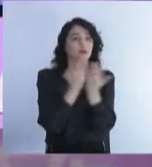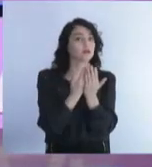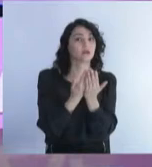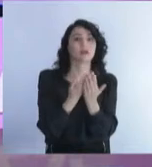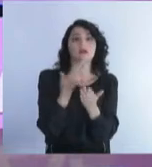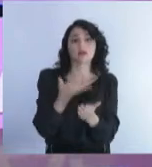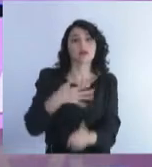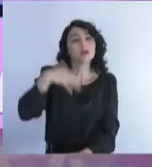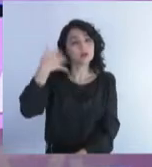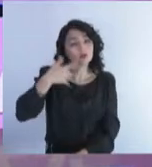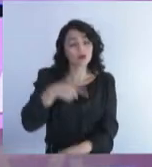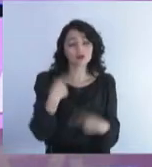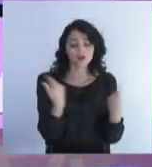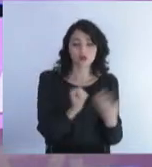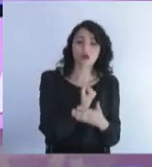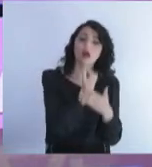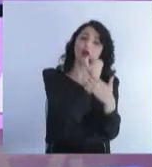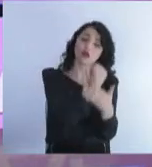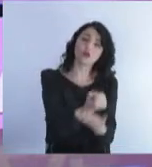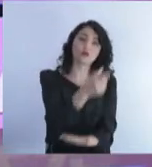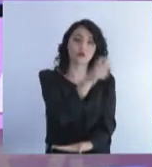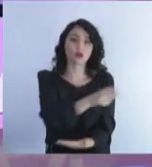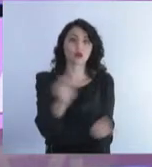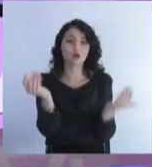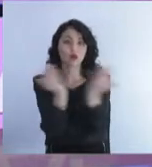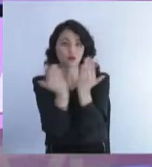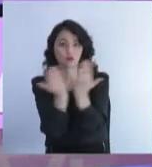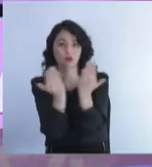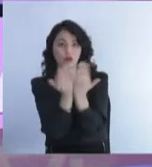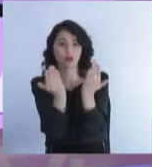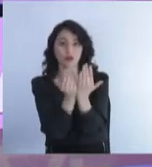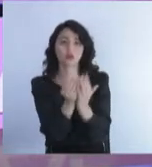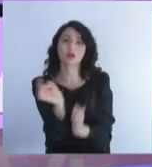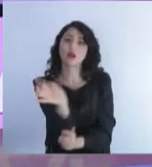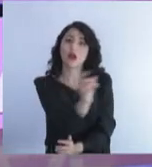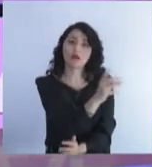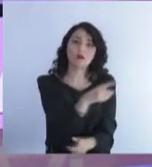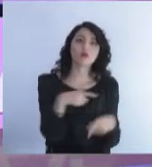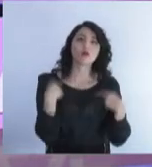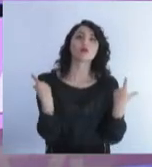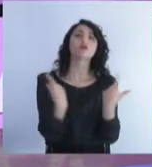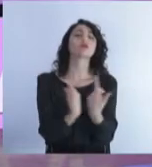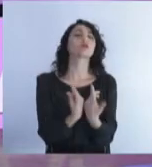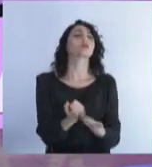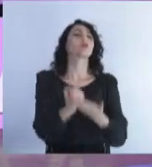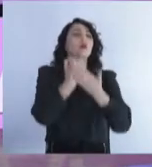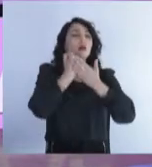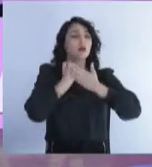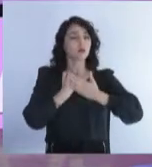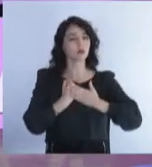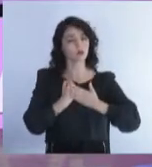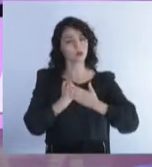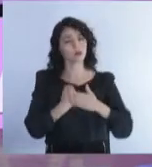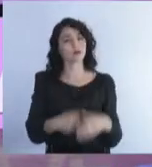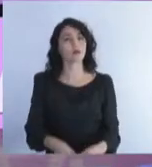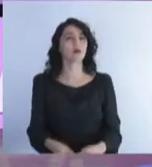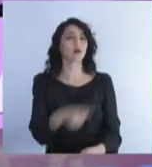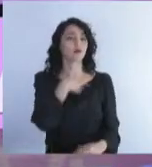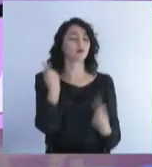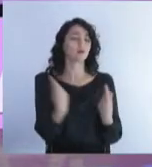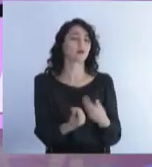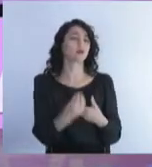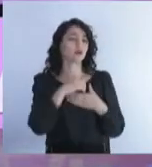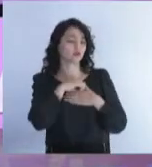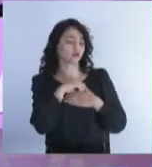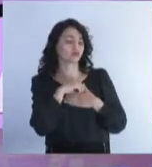becomes even more important to help students and help each of us strengthen this part of our inner